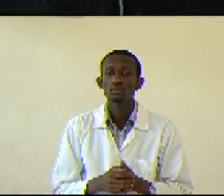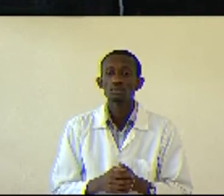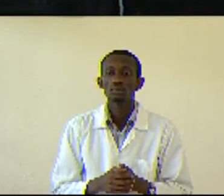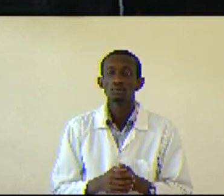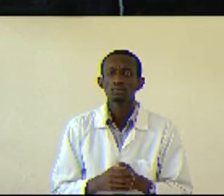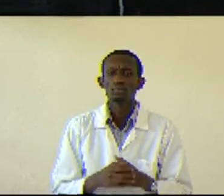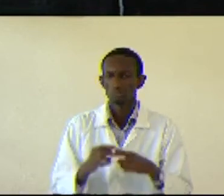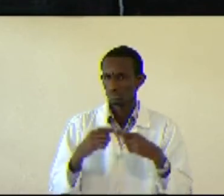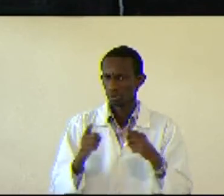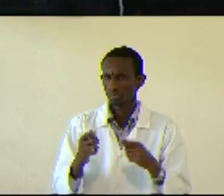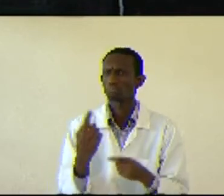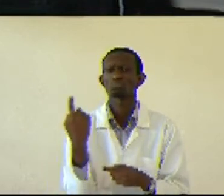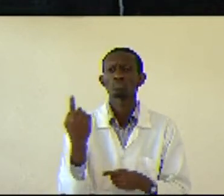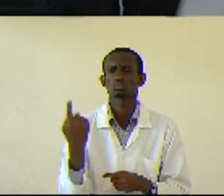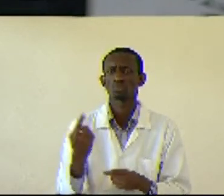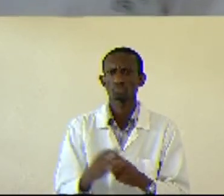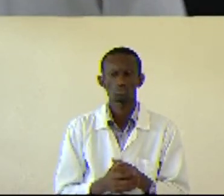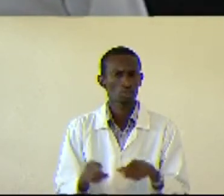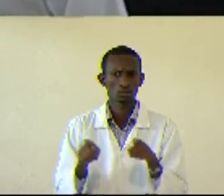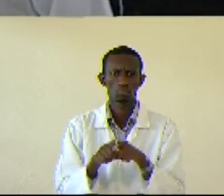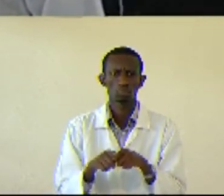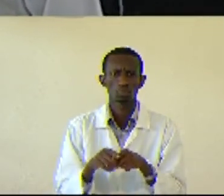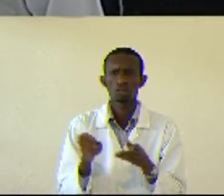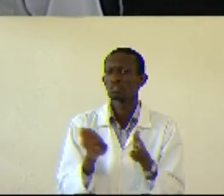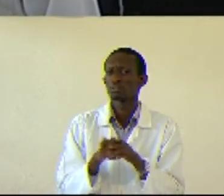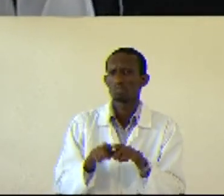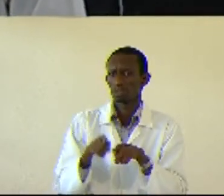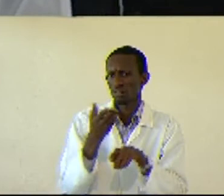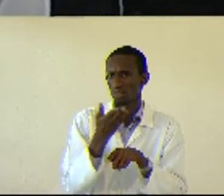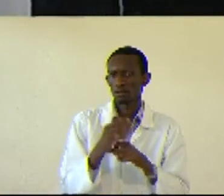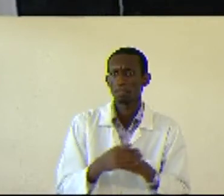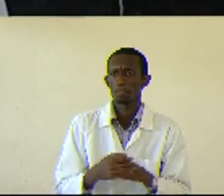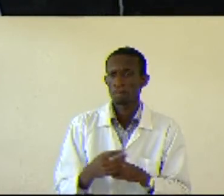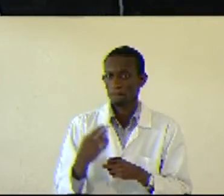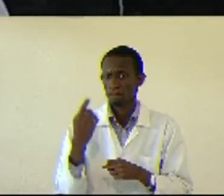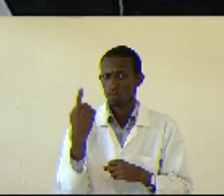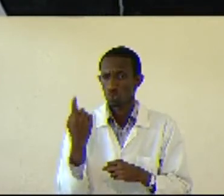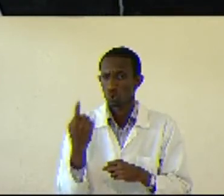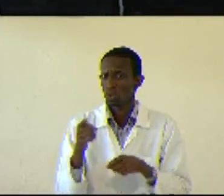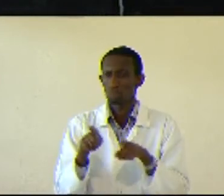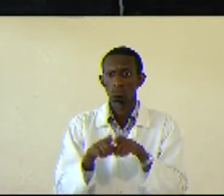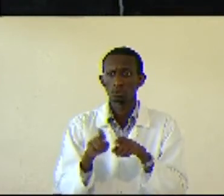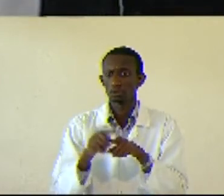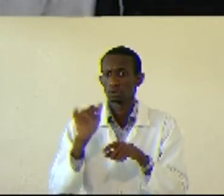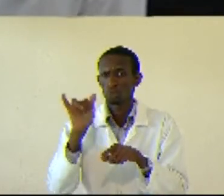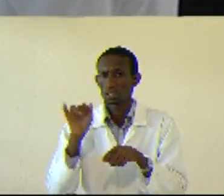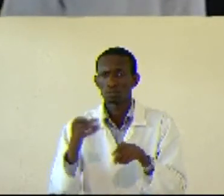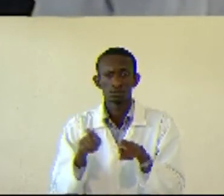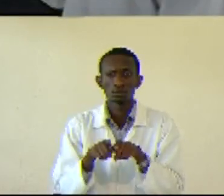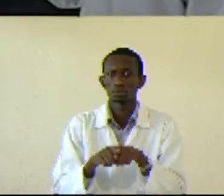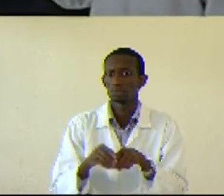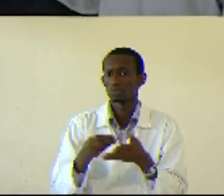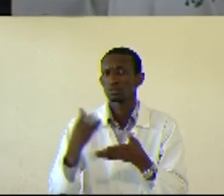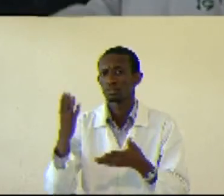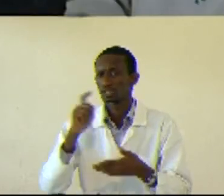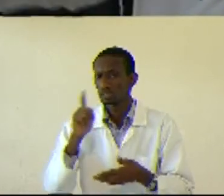So it is the only one. Even here, y, of course, is the variable. Z is the variable. The variable